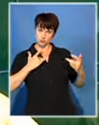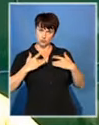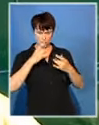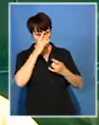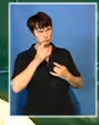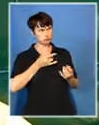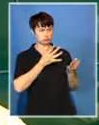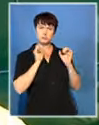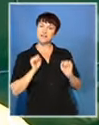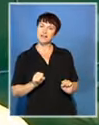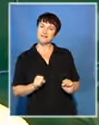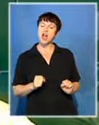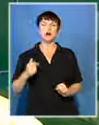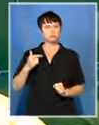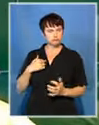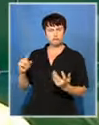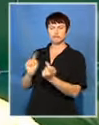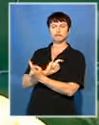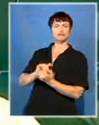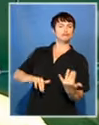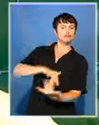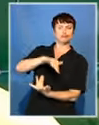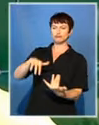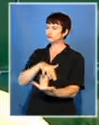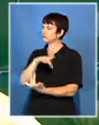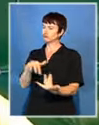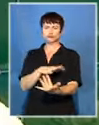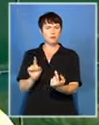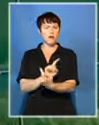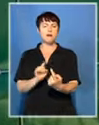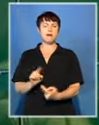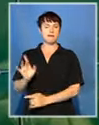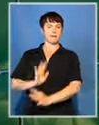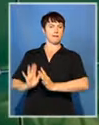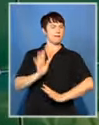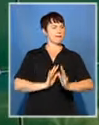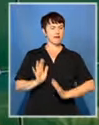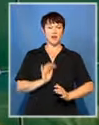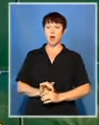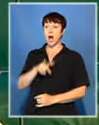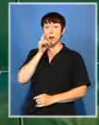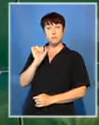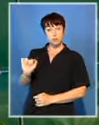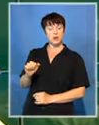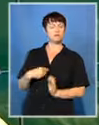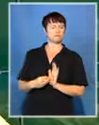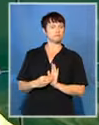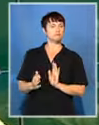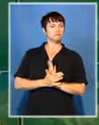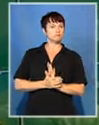concerns. And as we're walking around, they continued to do so. And we've taken their names, the